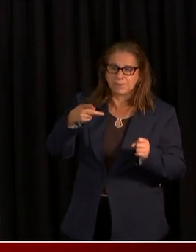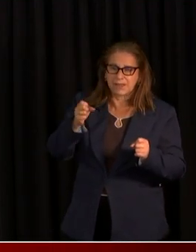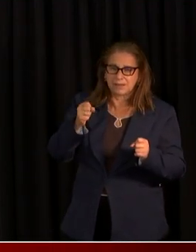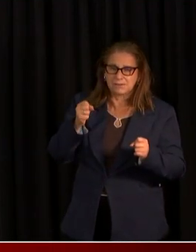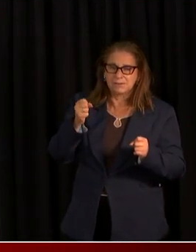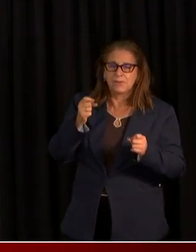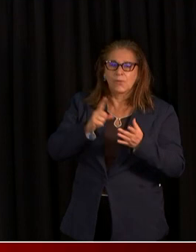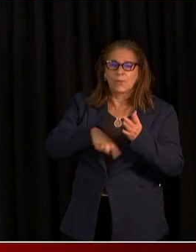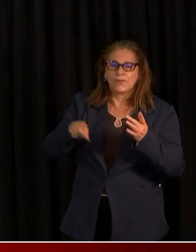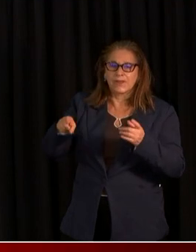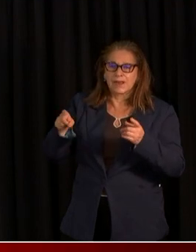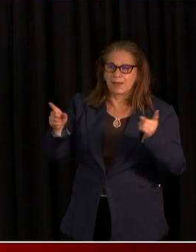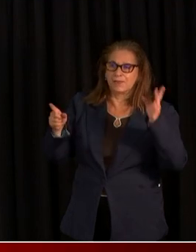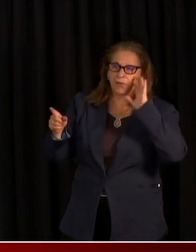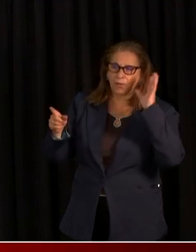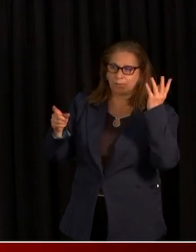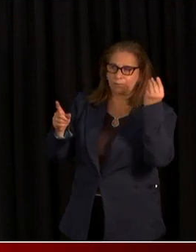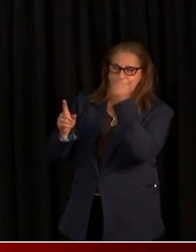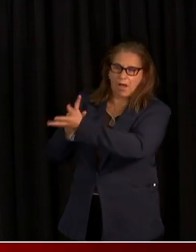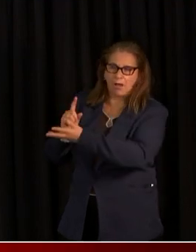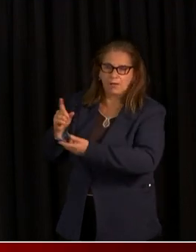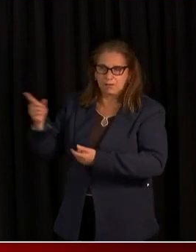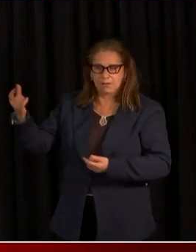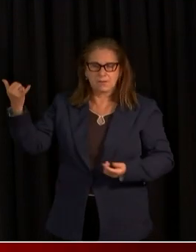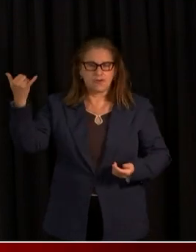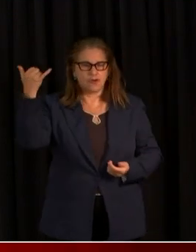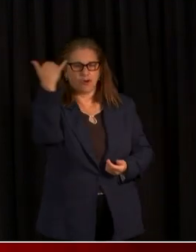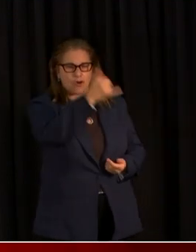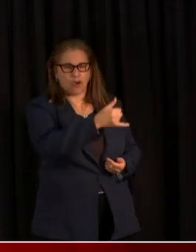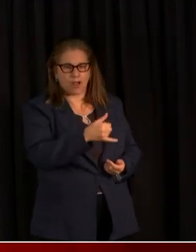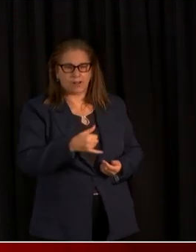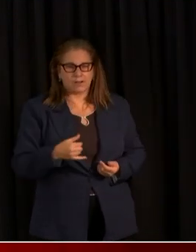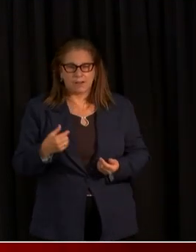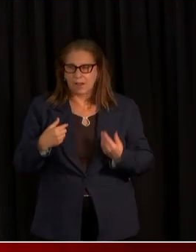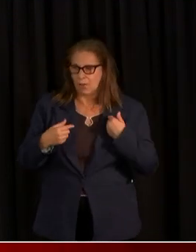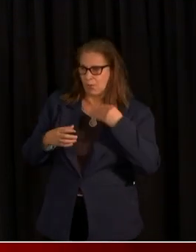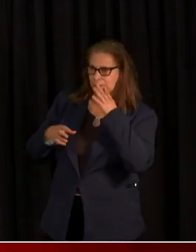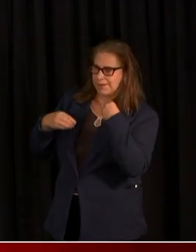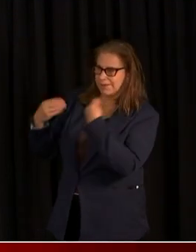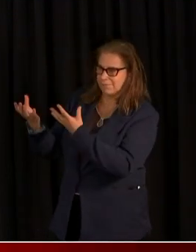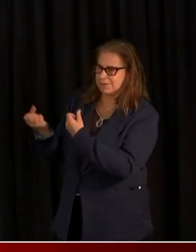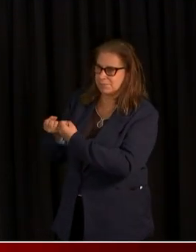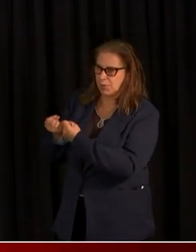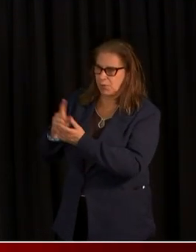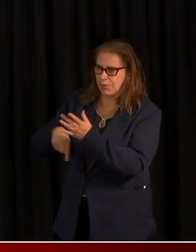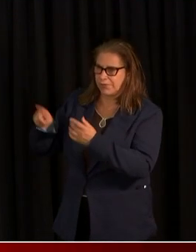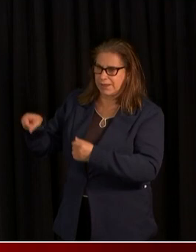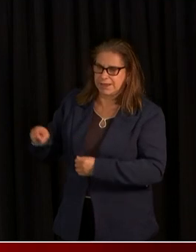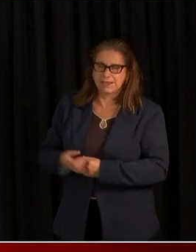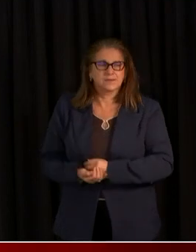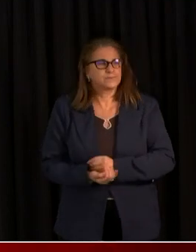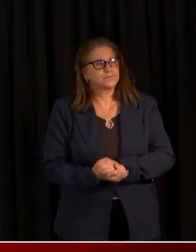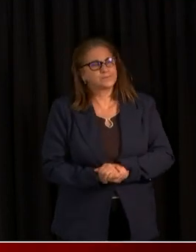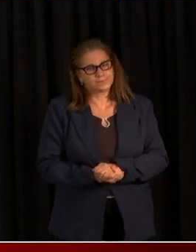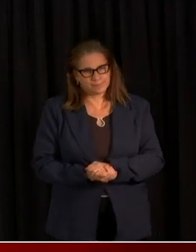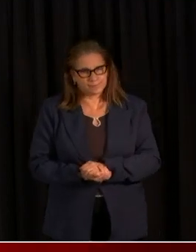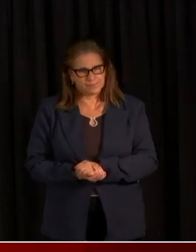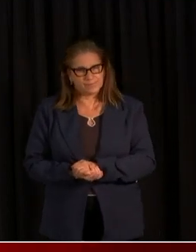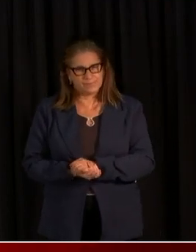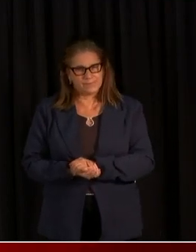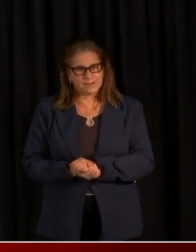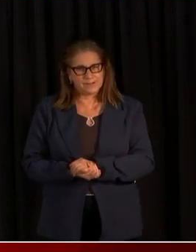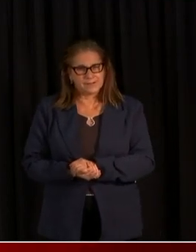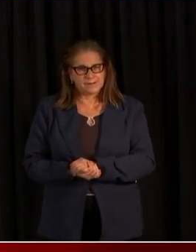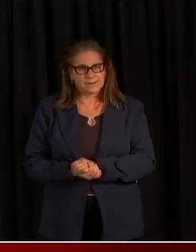they register, and we will be able to supply what they need. And but that's only one piece of